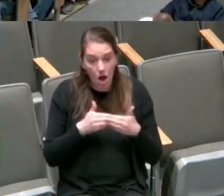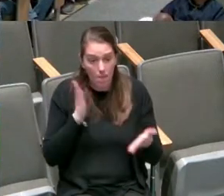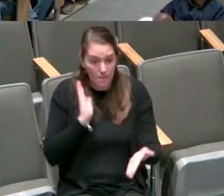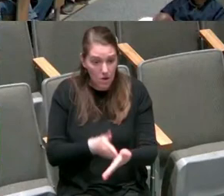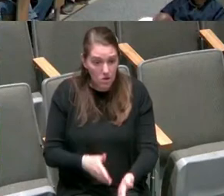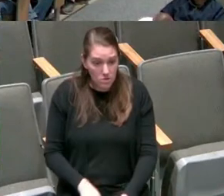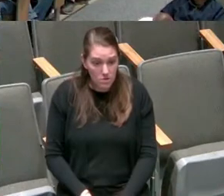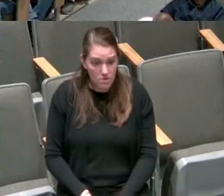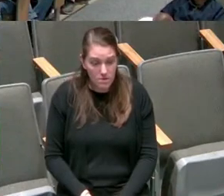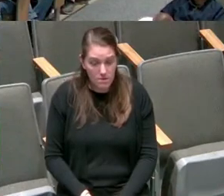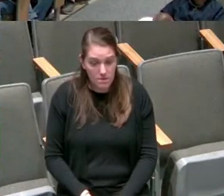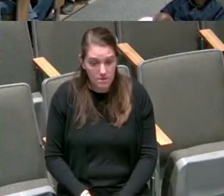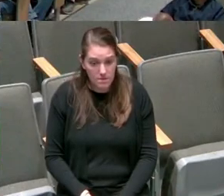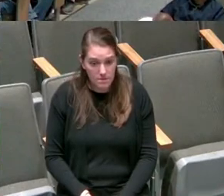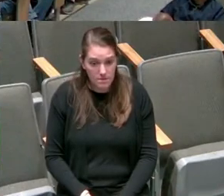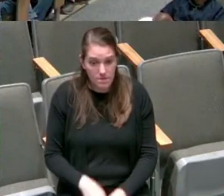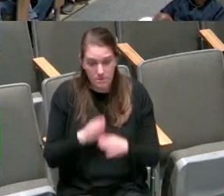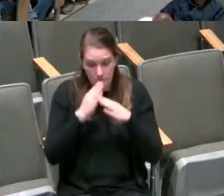opposed